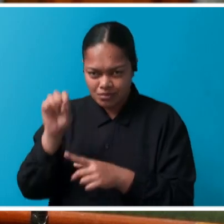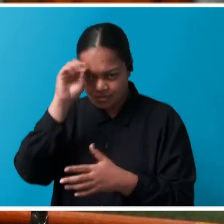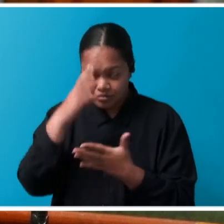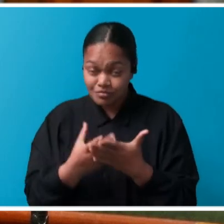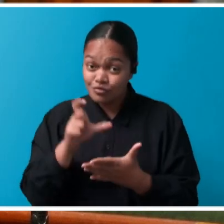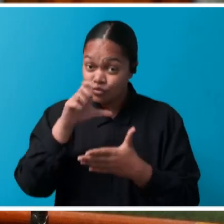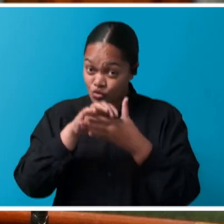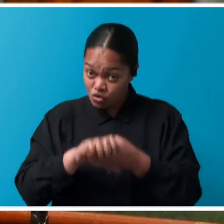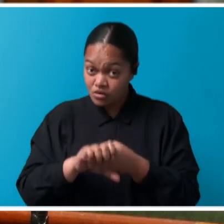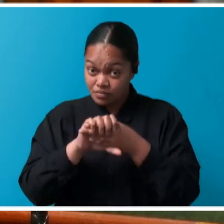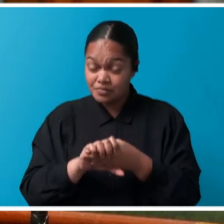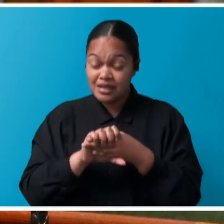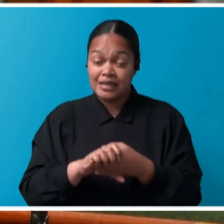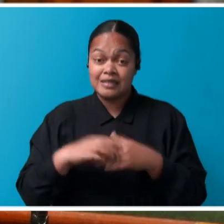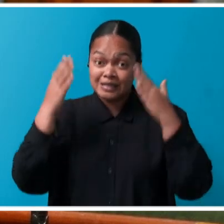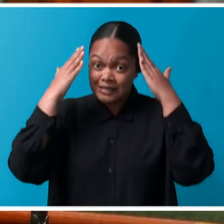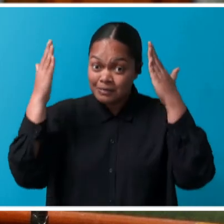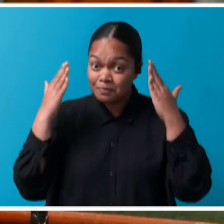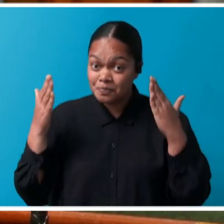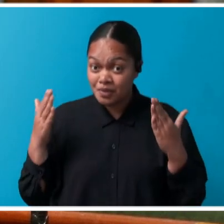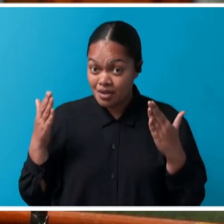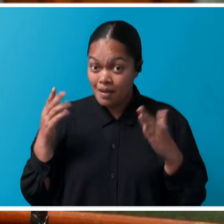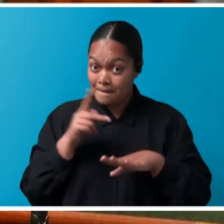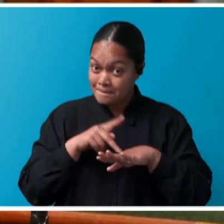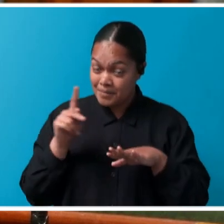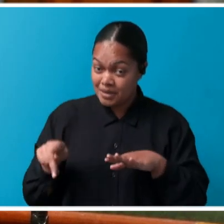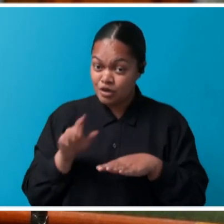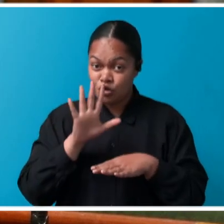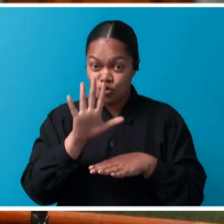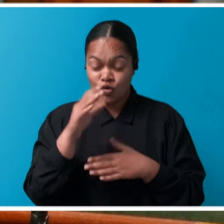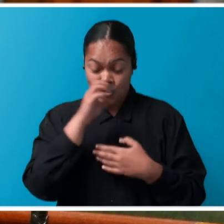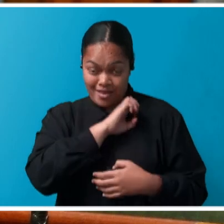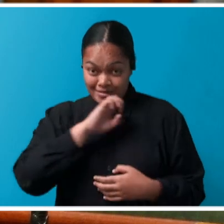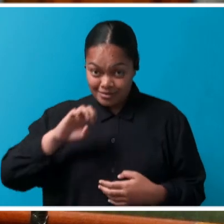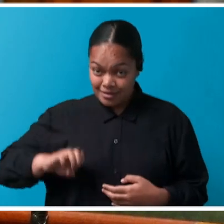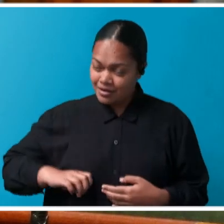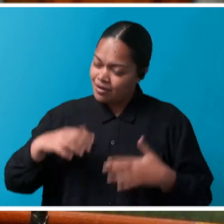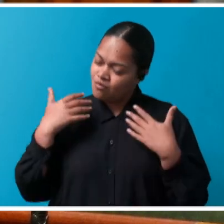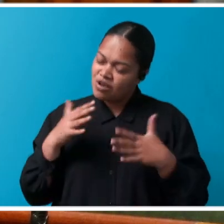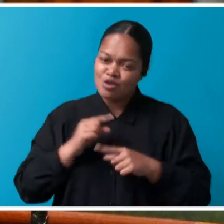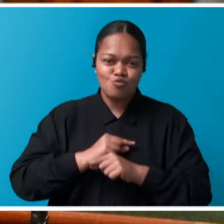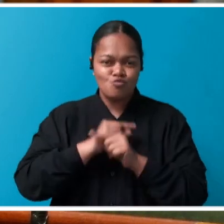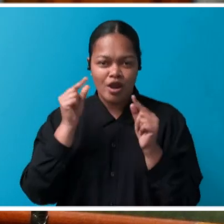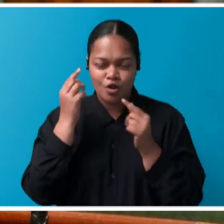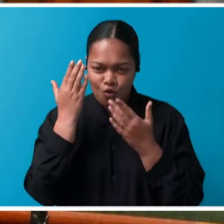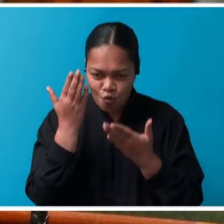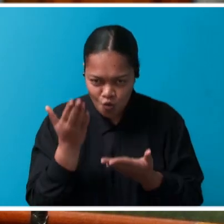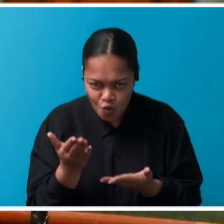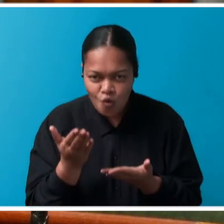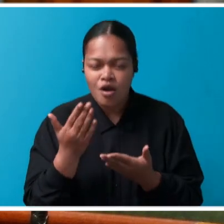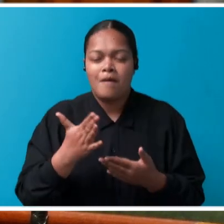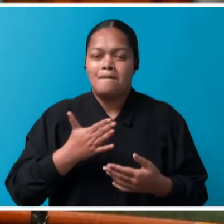Congratulations as well to the Speaker of Parliament. Your Excellency, it is a great honor to deliver my maiden